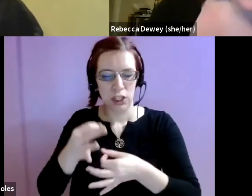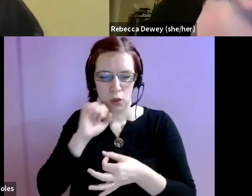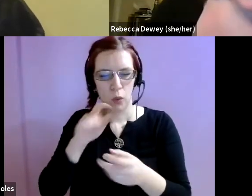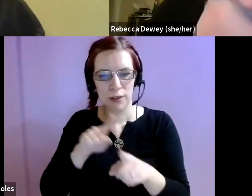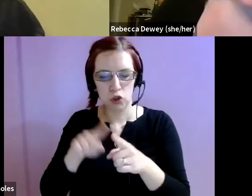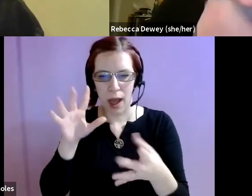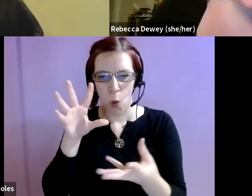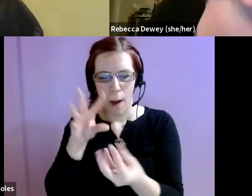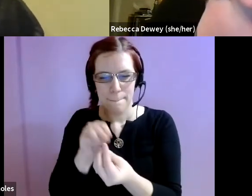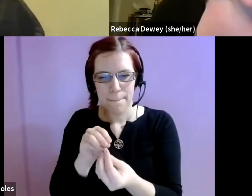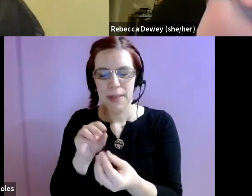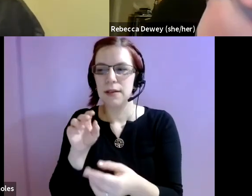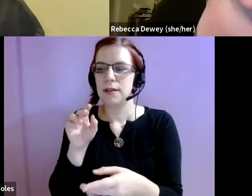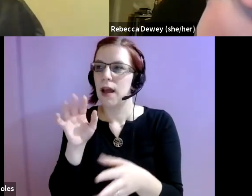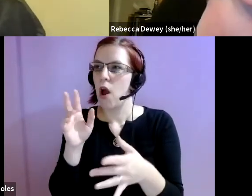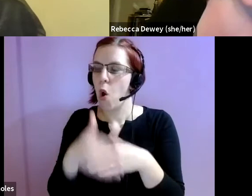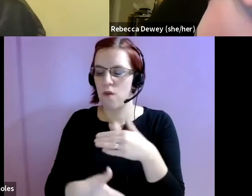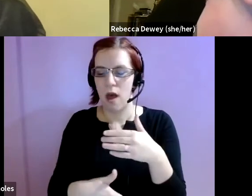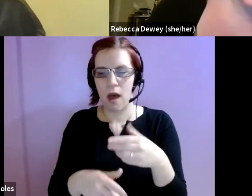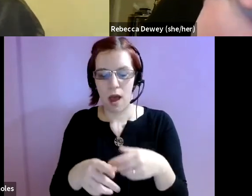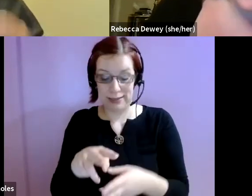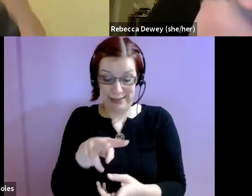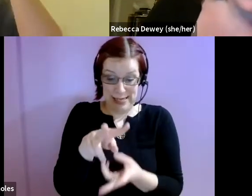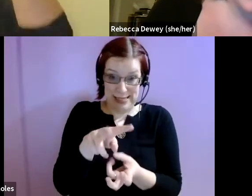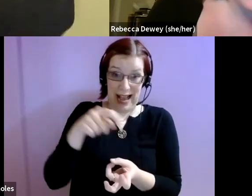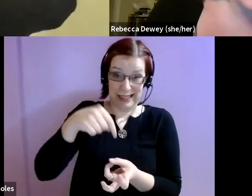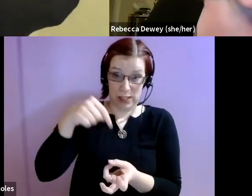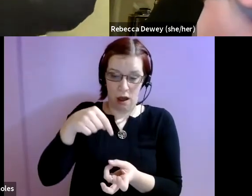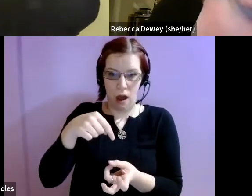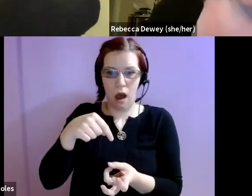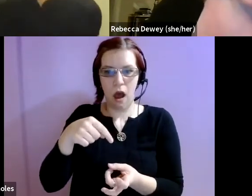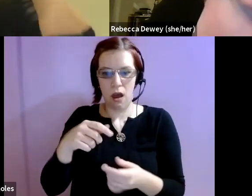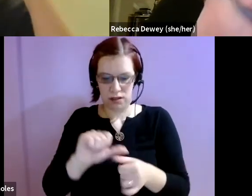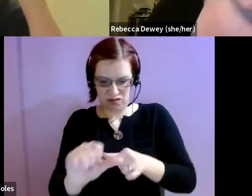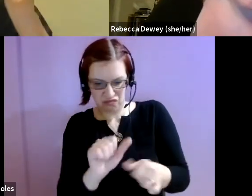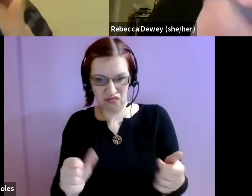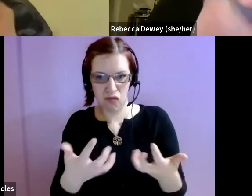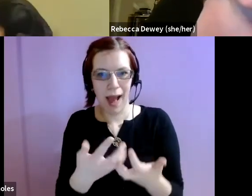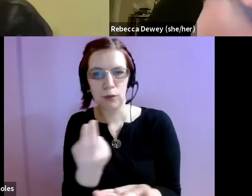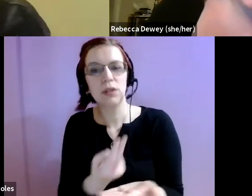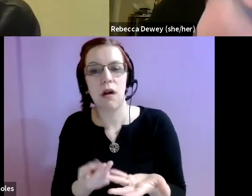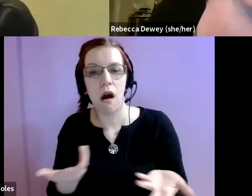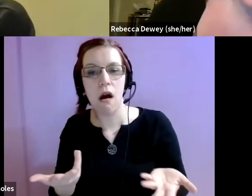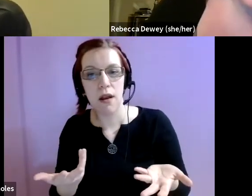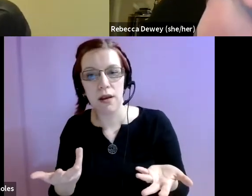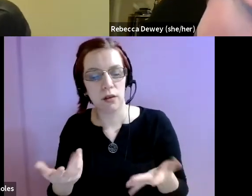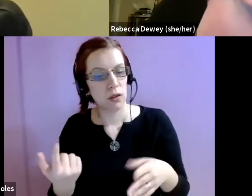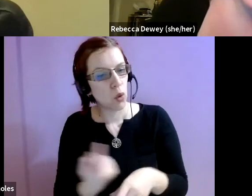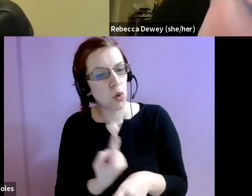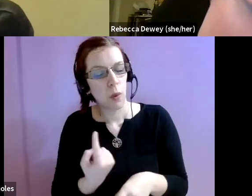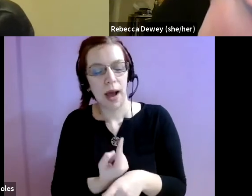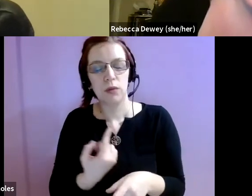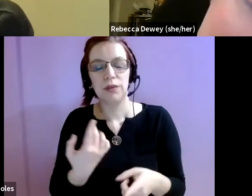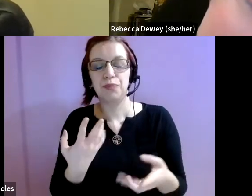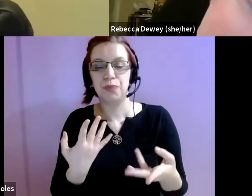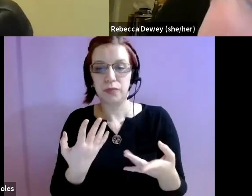about the detector sort of geometry and design. So talking about as